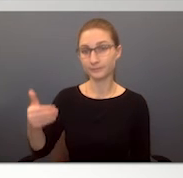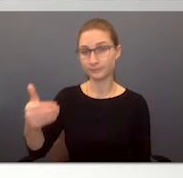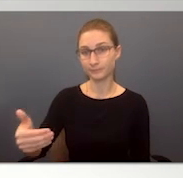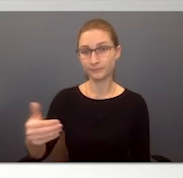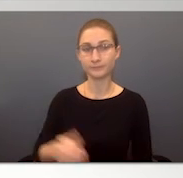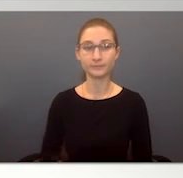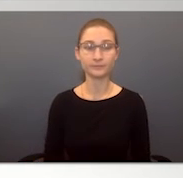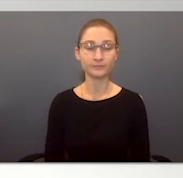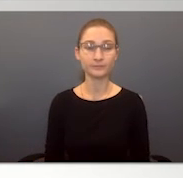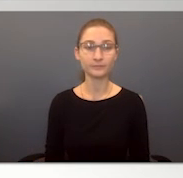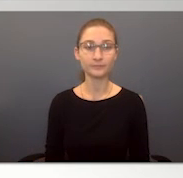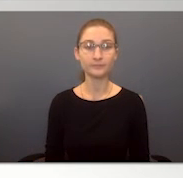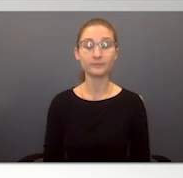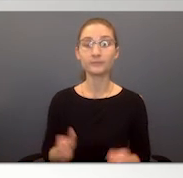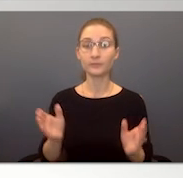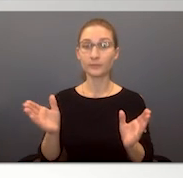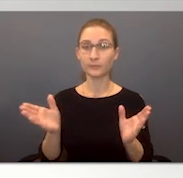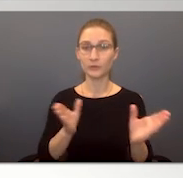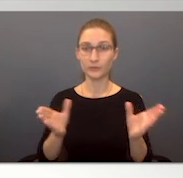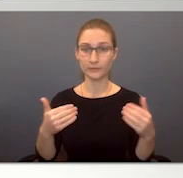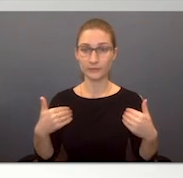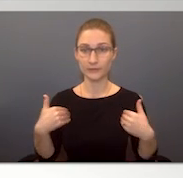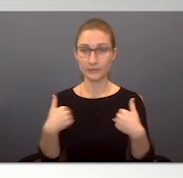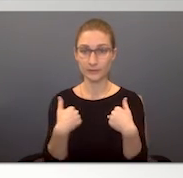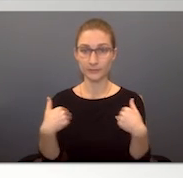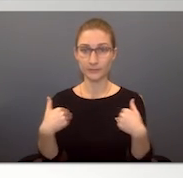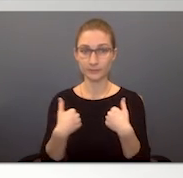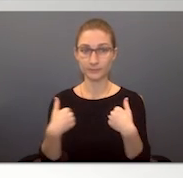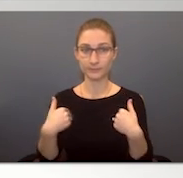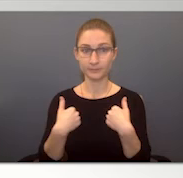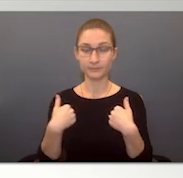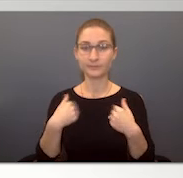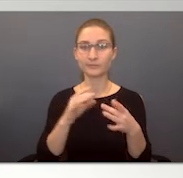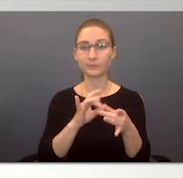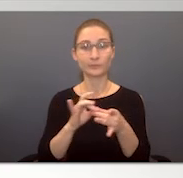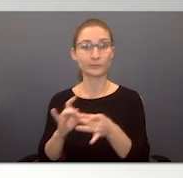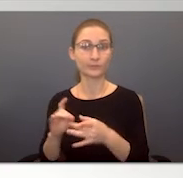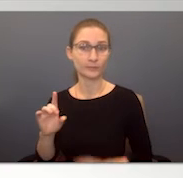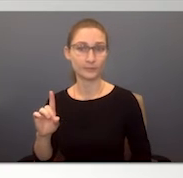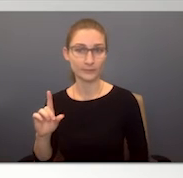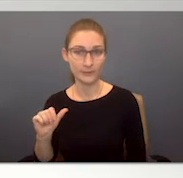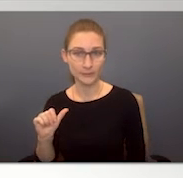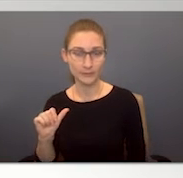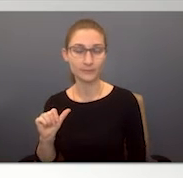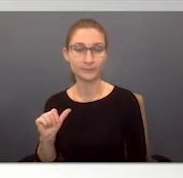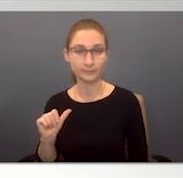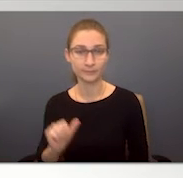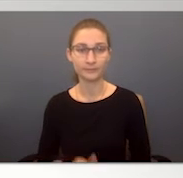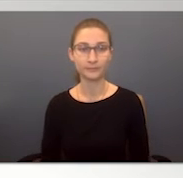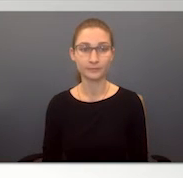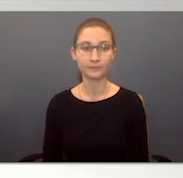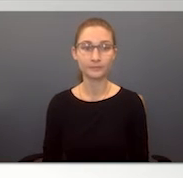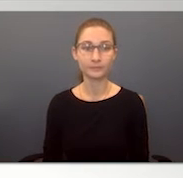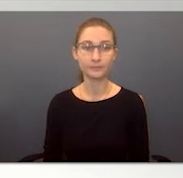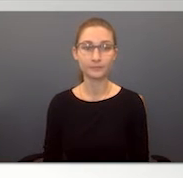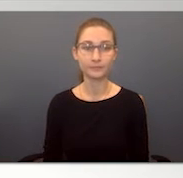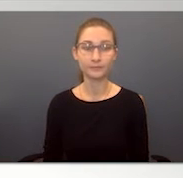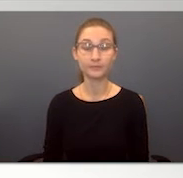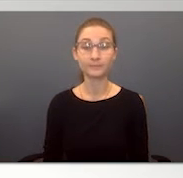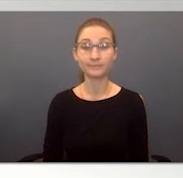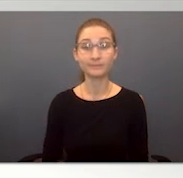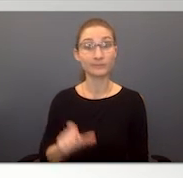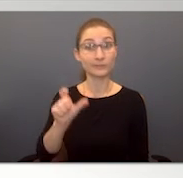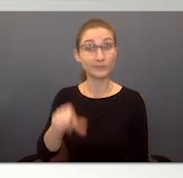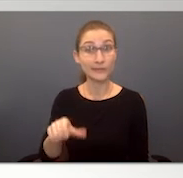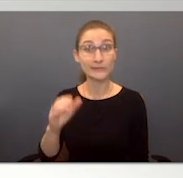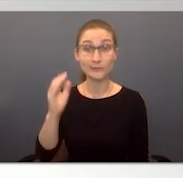sabía. Next slide, please. So service animals, if we're talking about disability-related things, what are